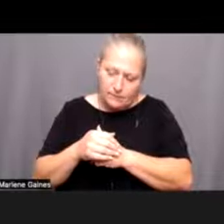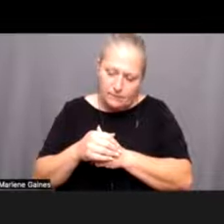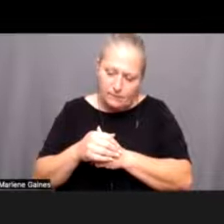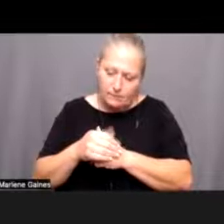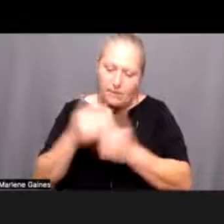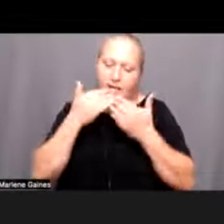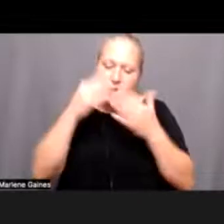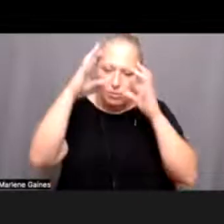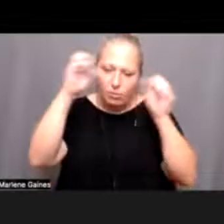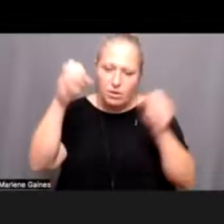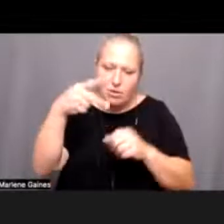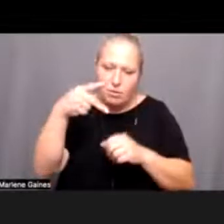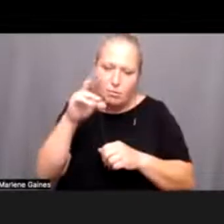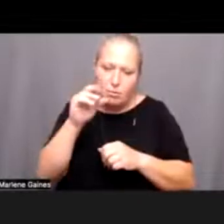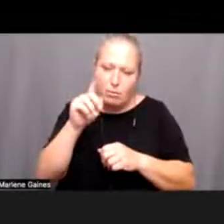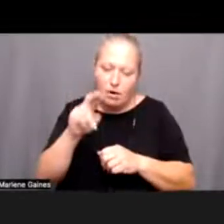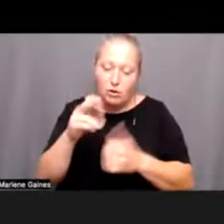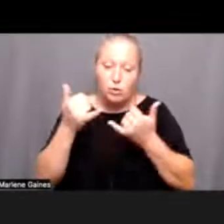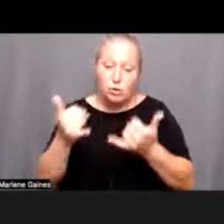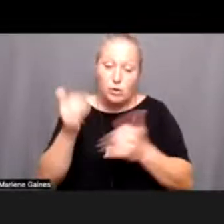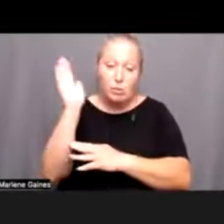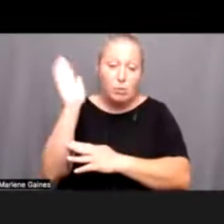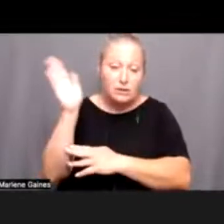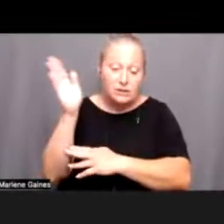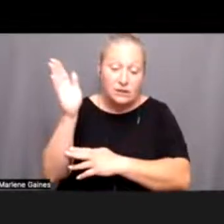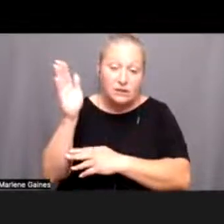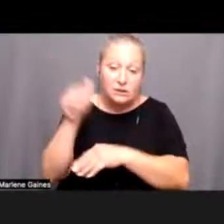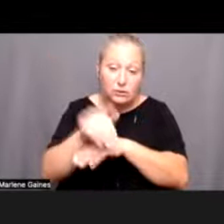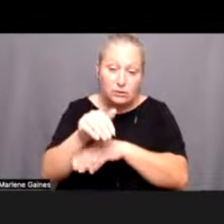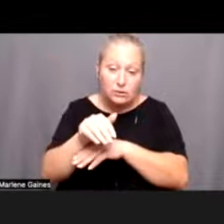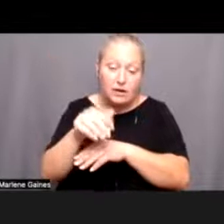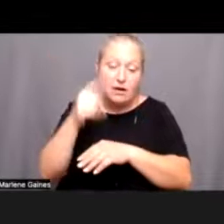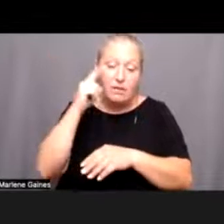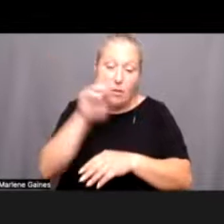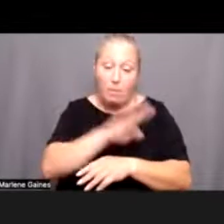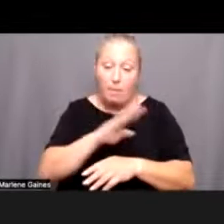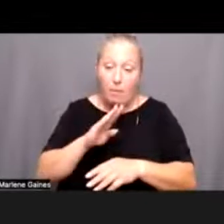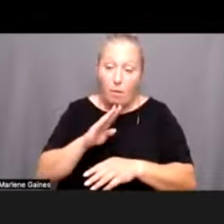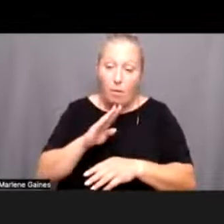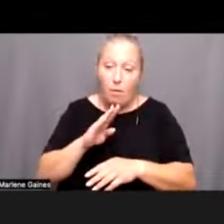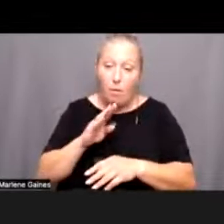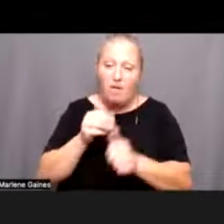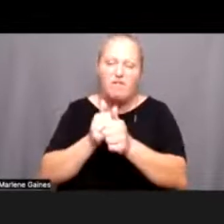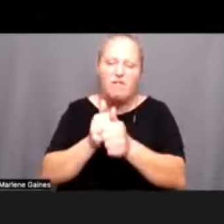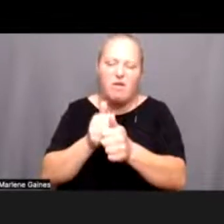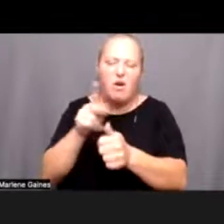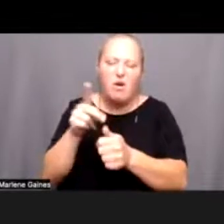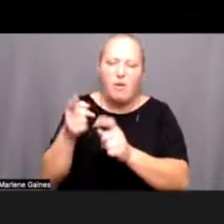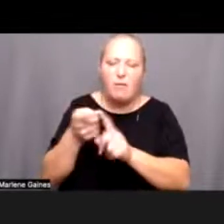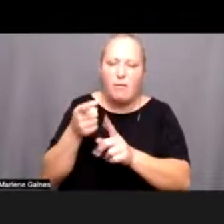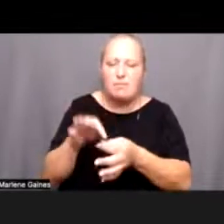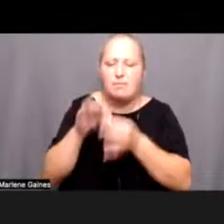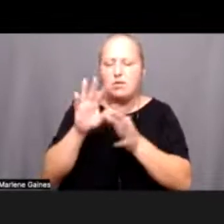Thank you, President Proctor. Today's presentation, or this evening's presentation to the board, is a follow-up to our special board